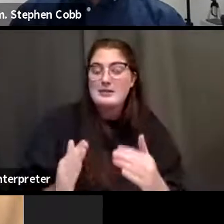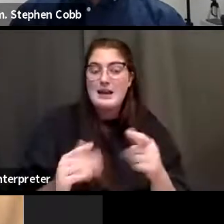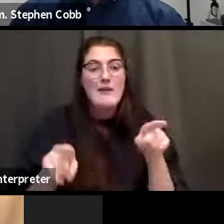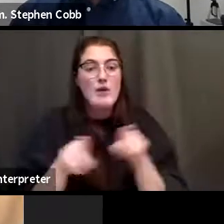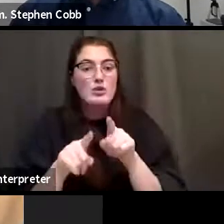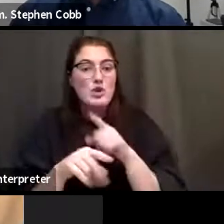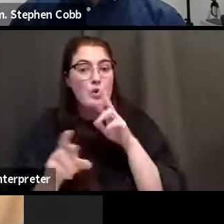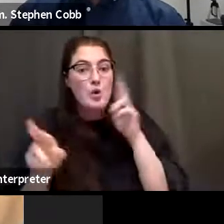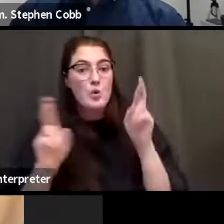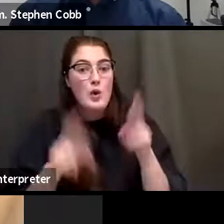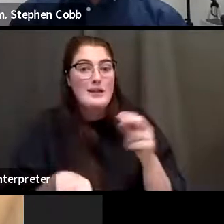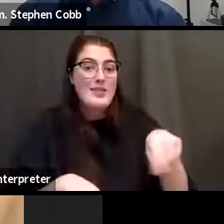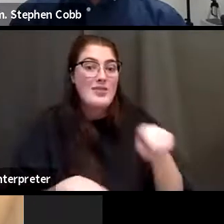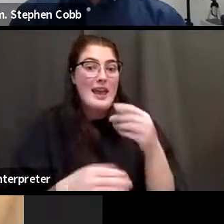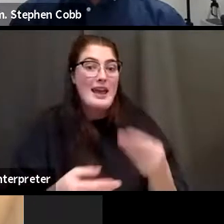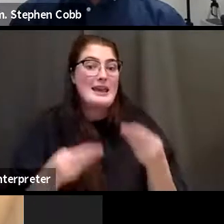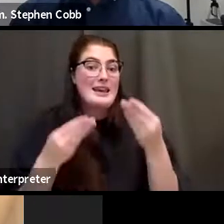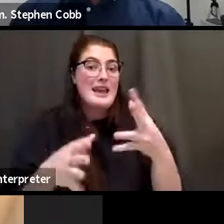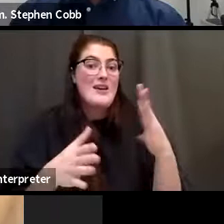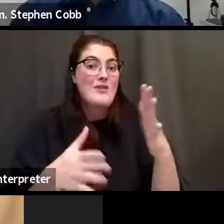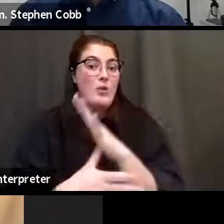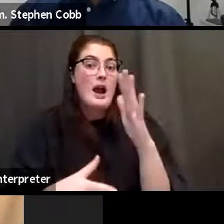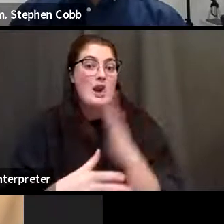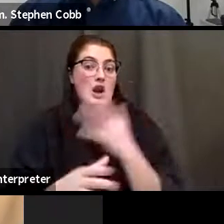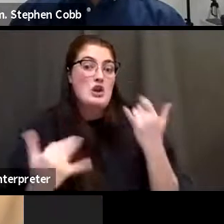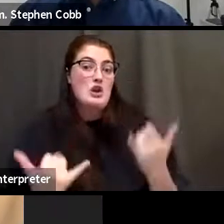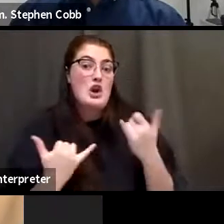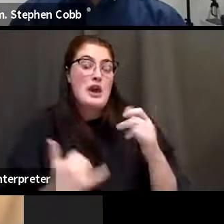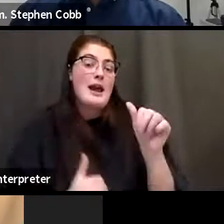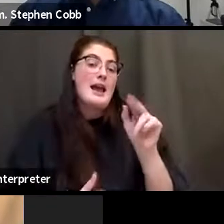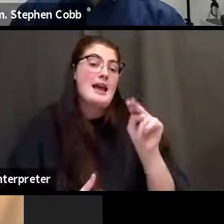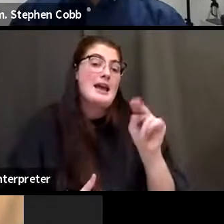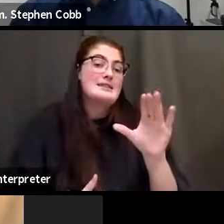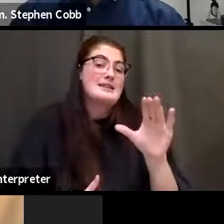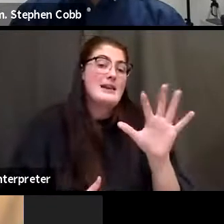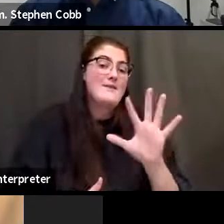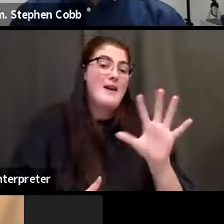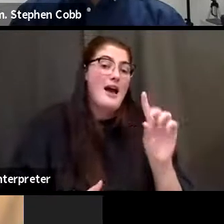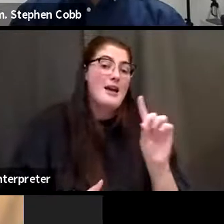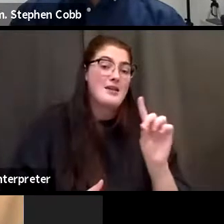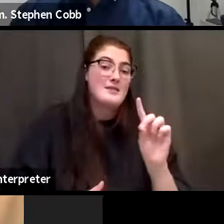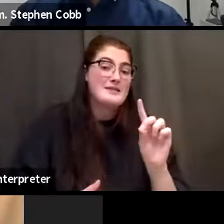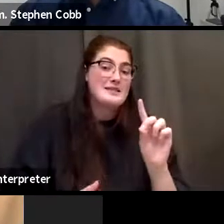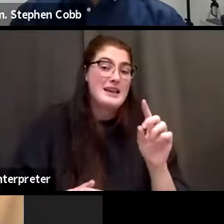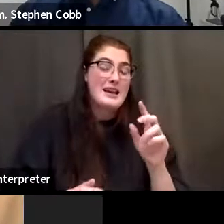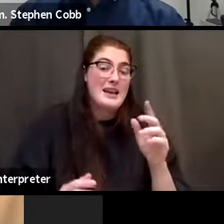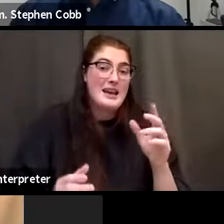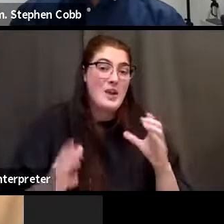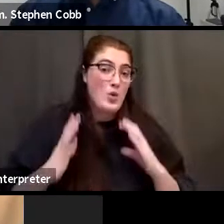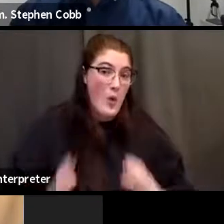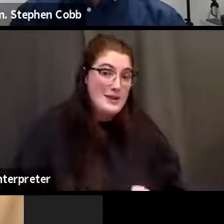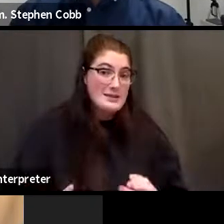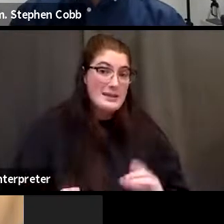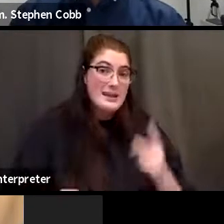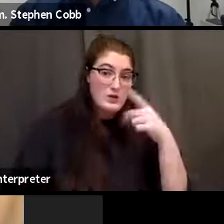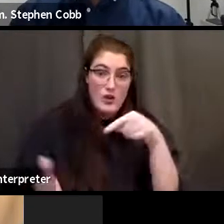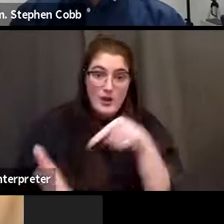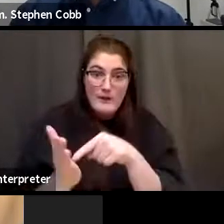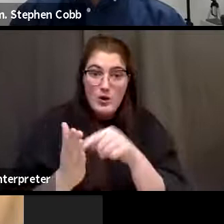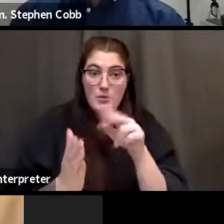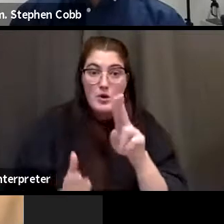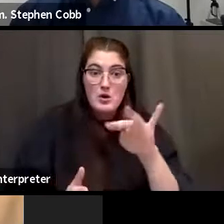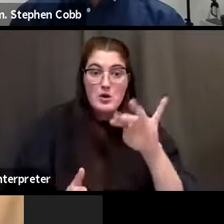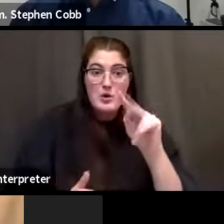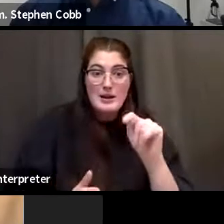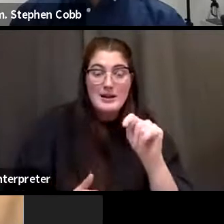that they give priority to current ANC 5D residents for those affordable units, so that we can help